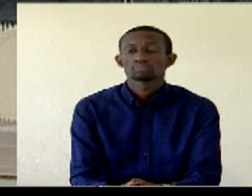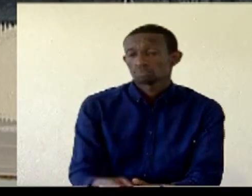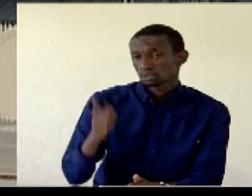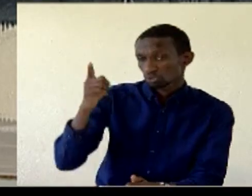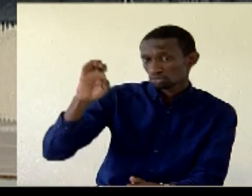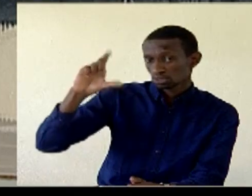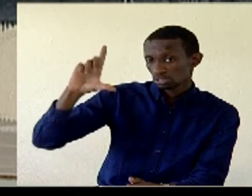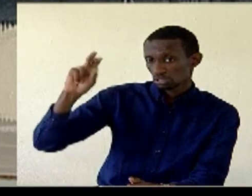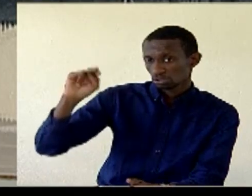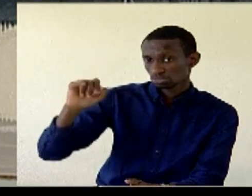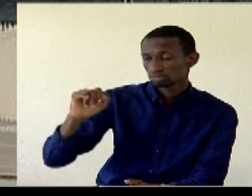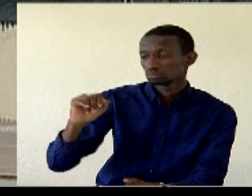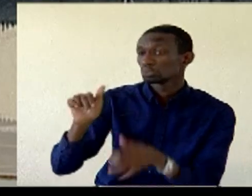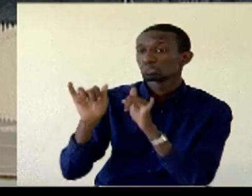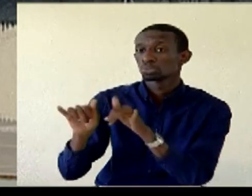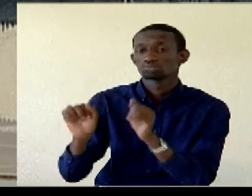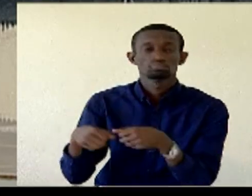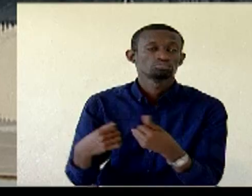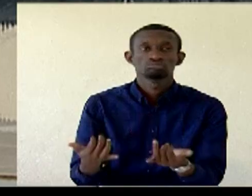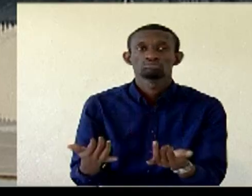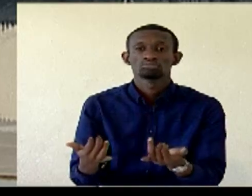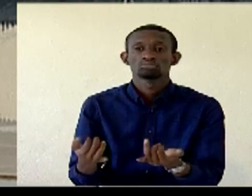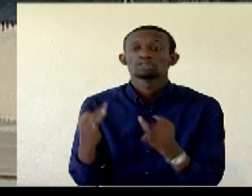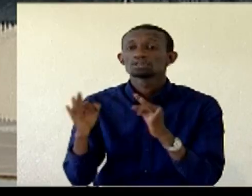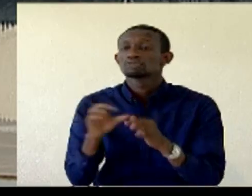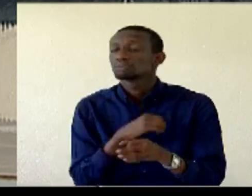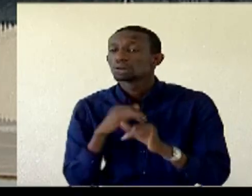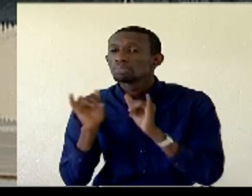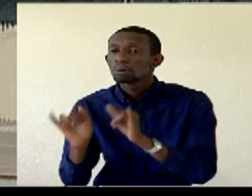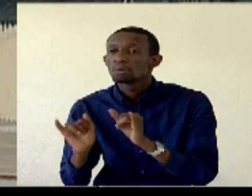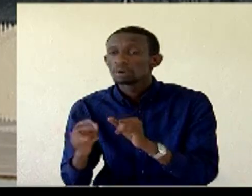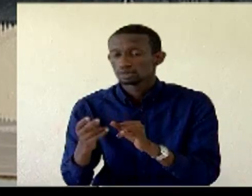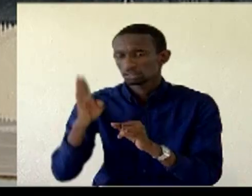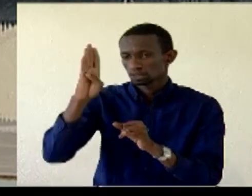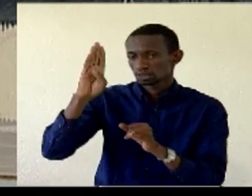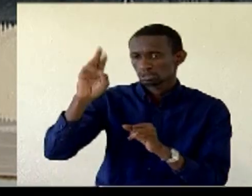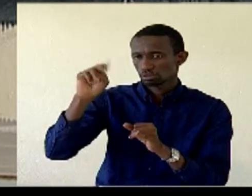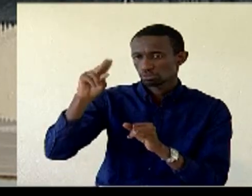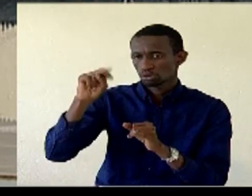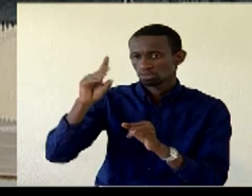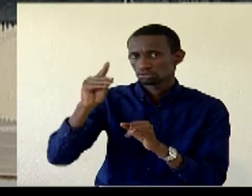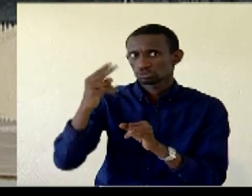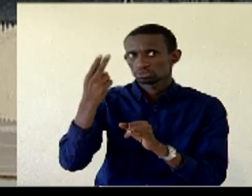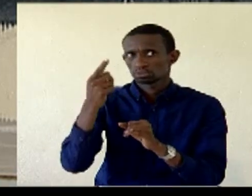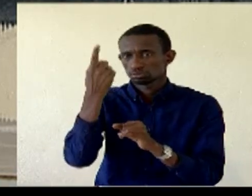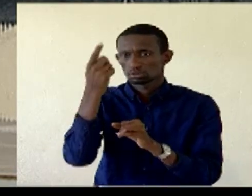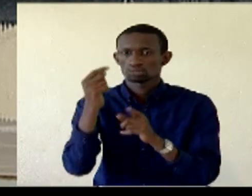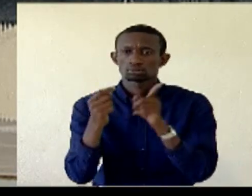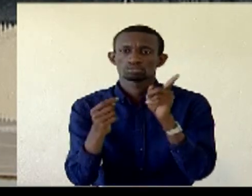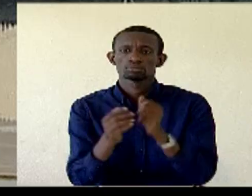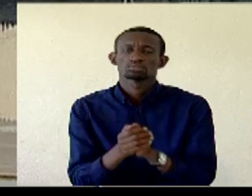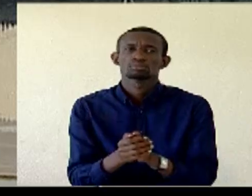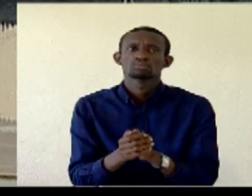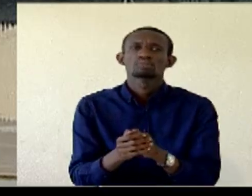don't remain out of the ring. Remember, there is a bond here and another bond here. So what happens, these electrons